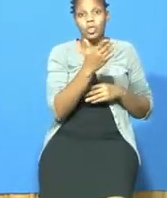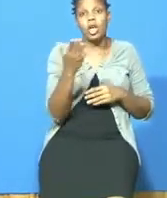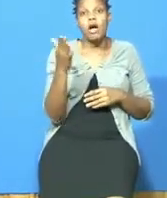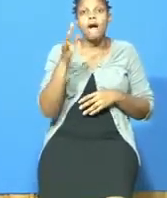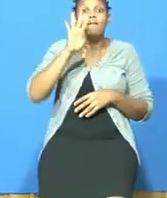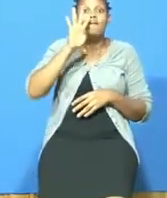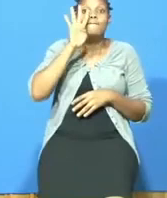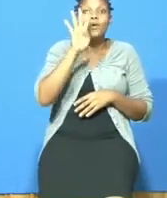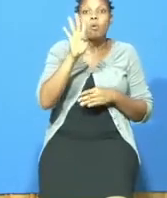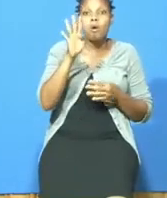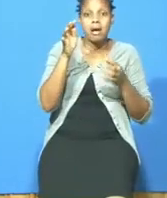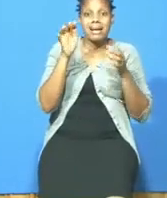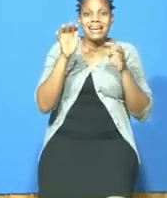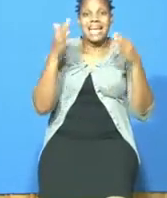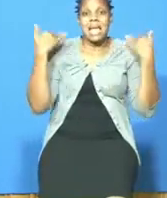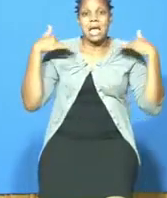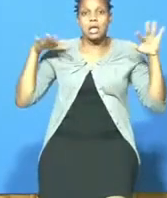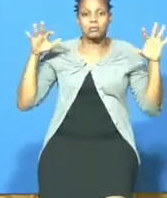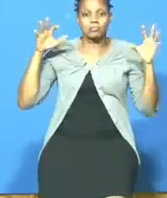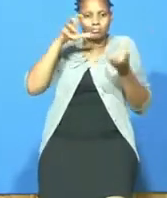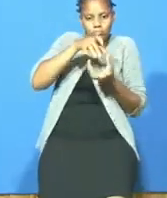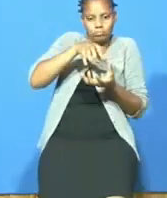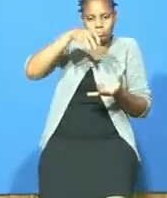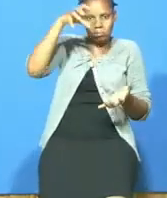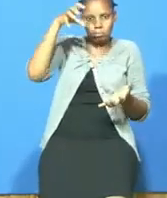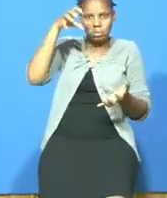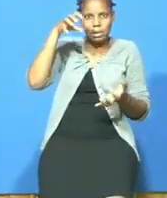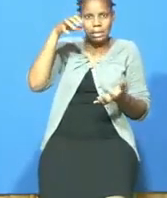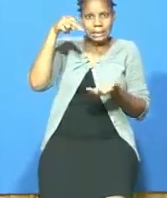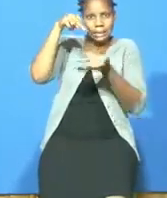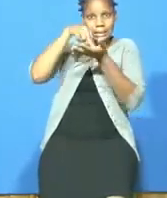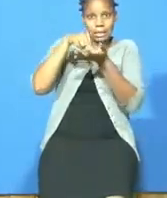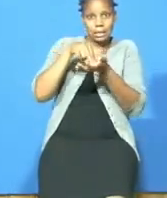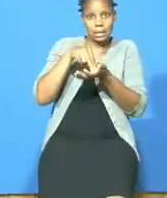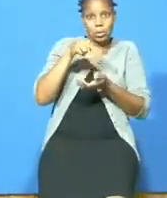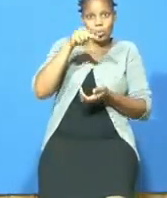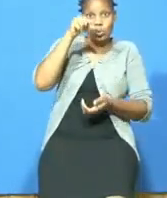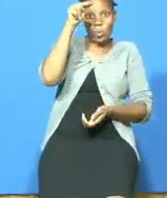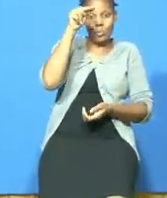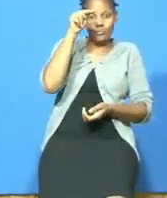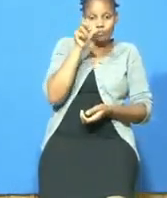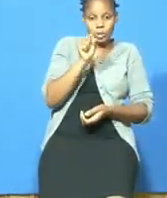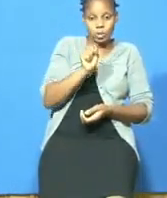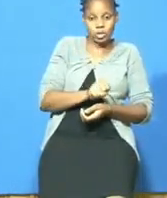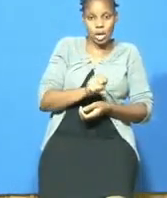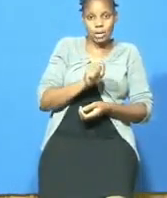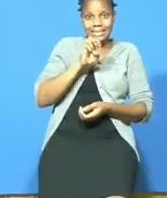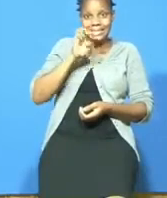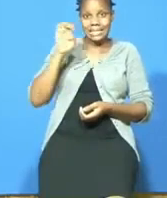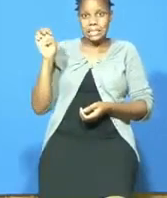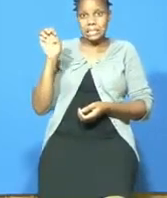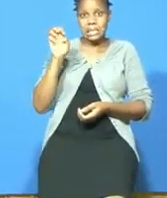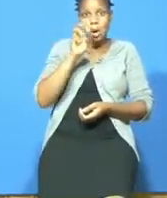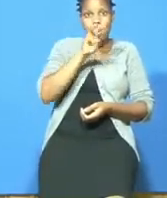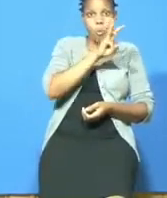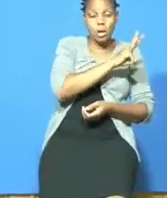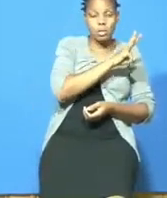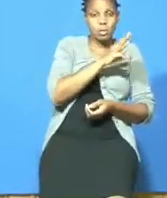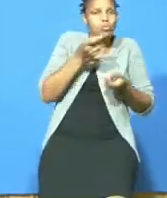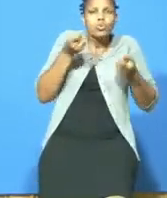four angels standing at the four corners of the earth, and they